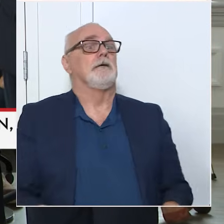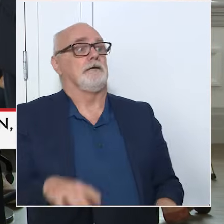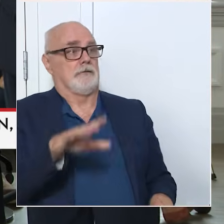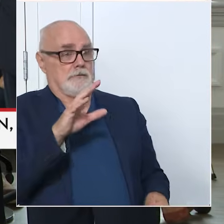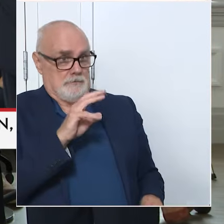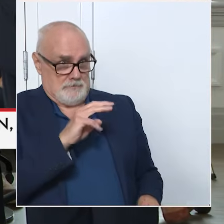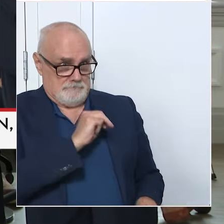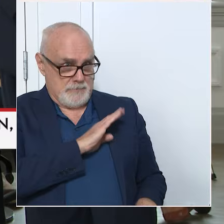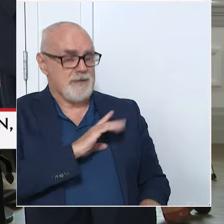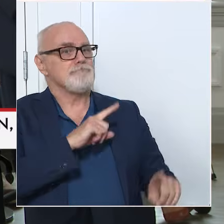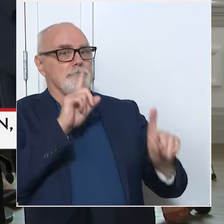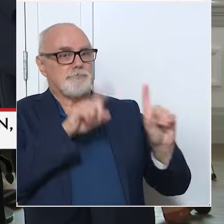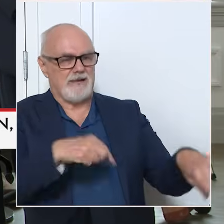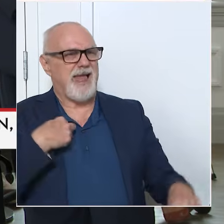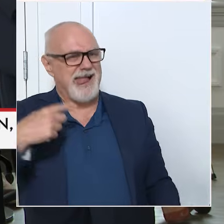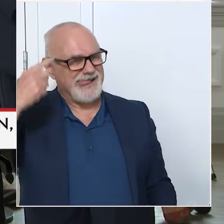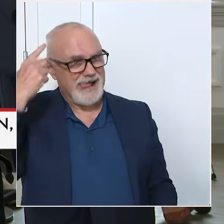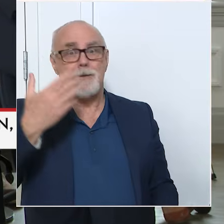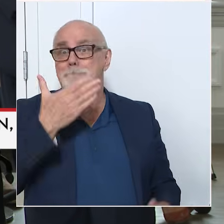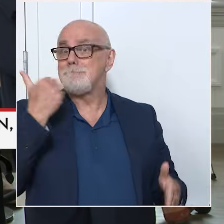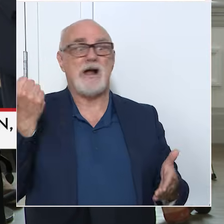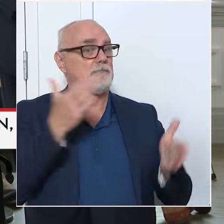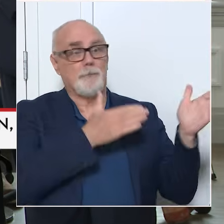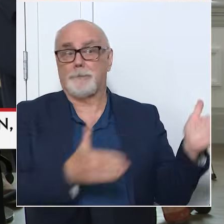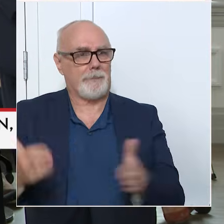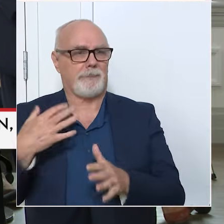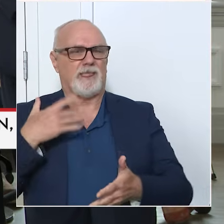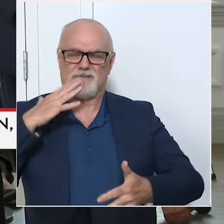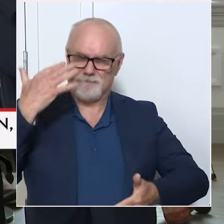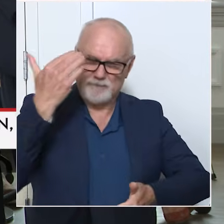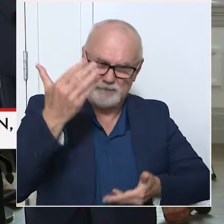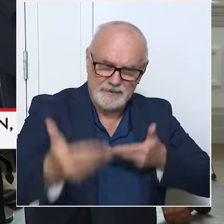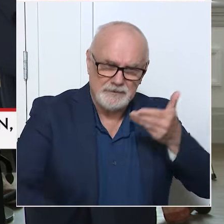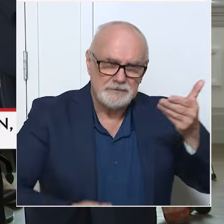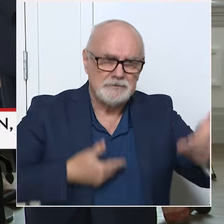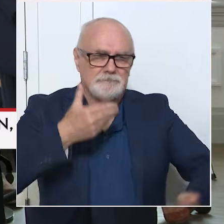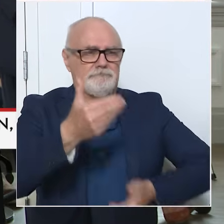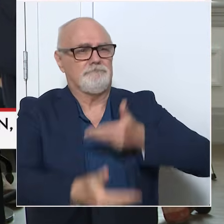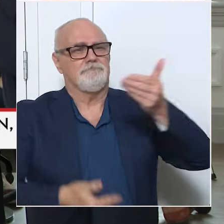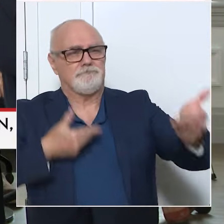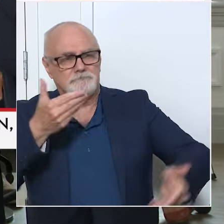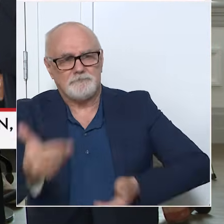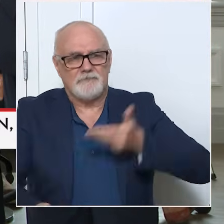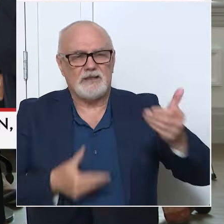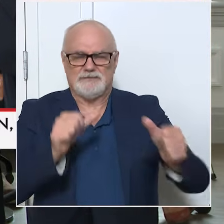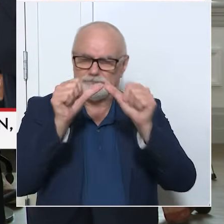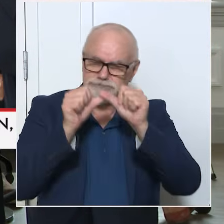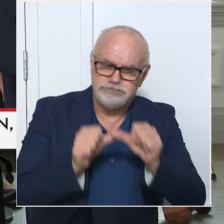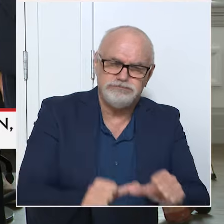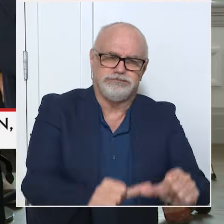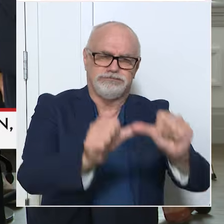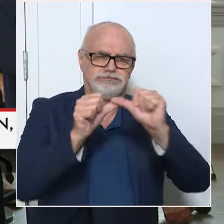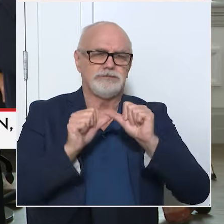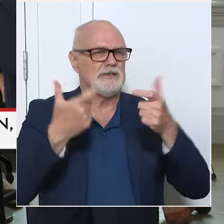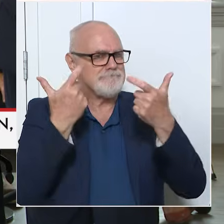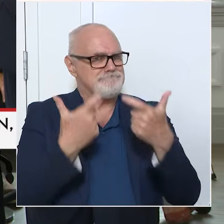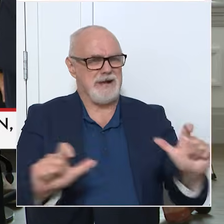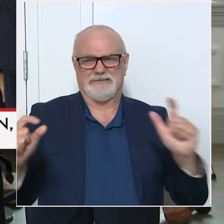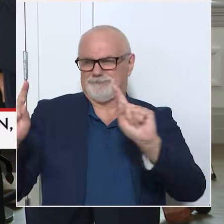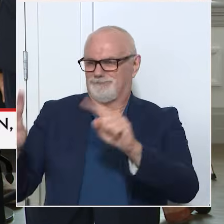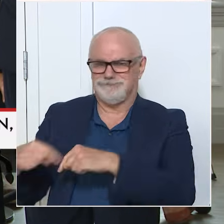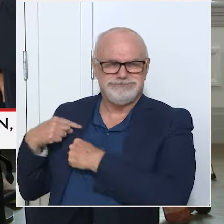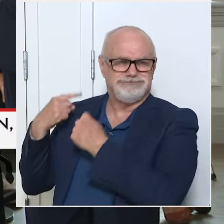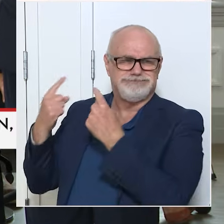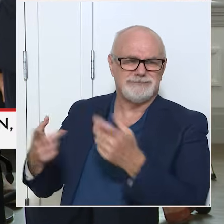I think the best way for us to execute aggressively is to do what we've done, and that's attract a partner who's bringing $2.7